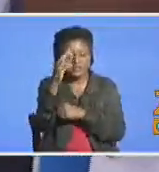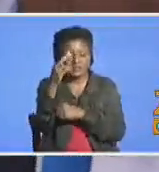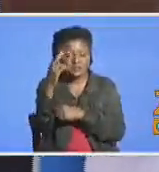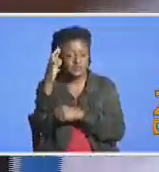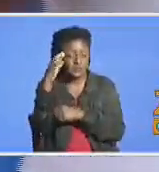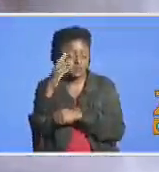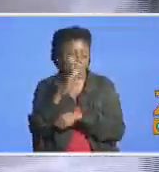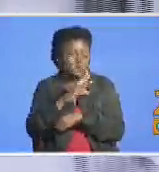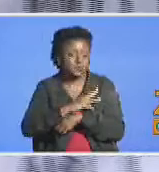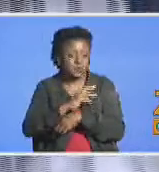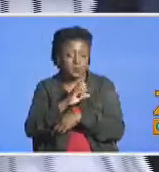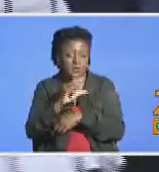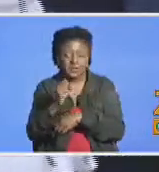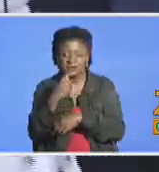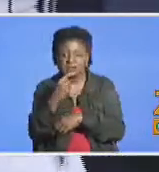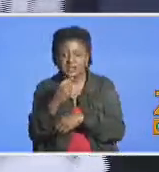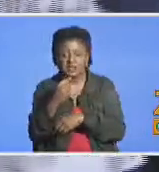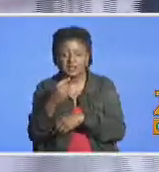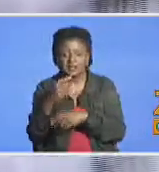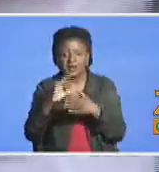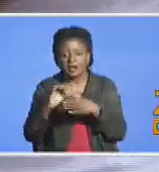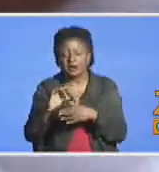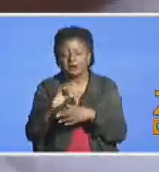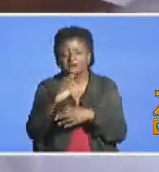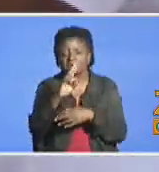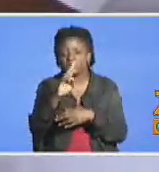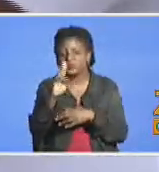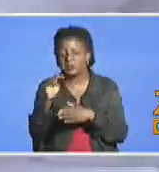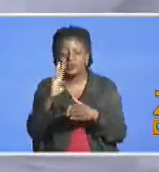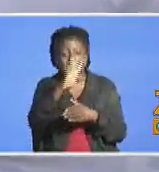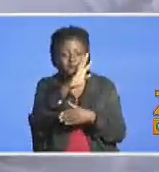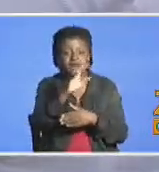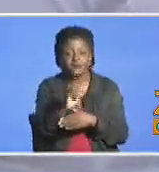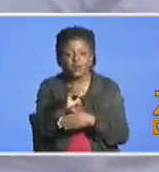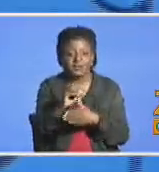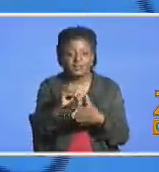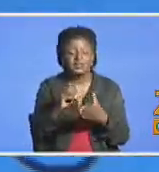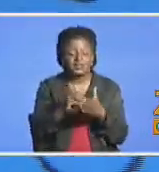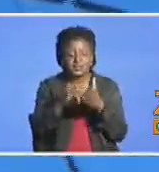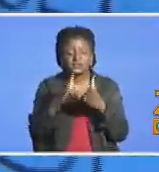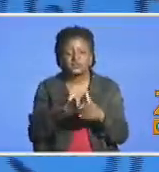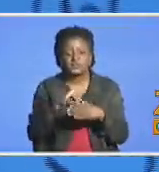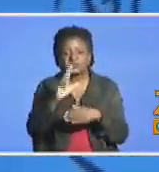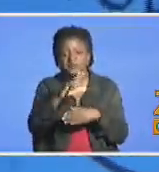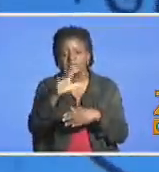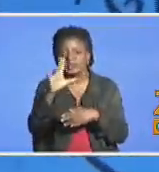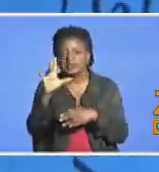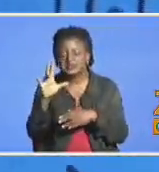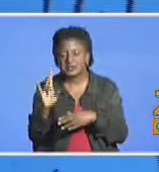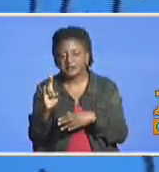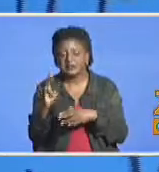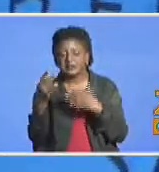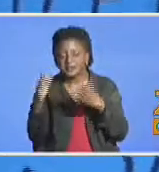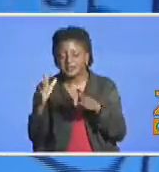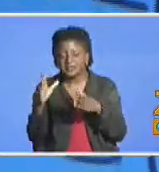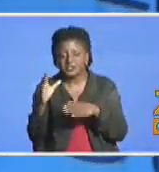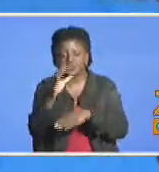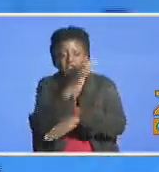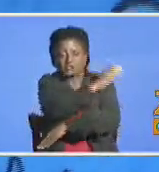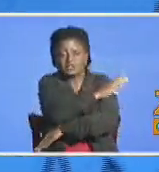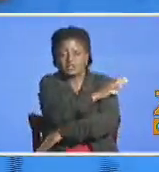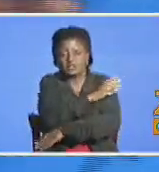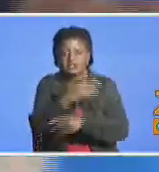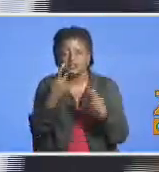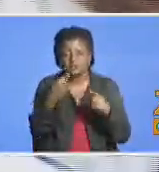House of Assembly that of UB's 40 nursing students, 37 have gone through clinical trials at PMH and have